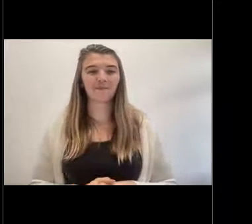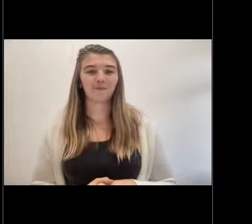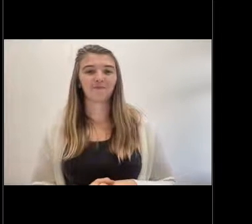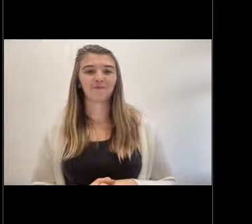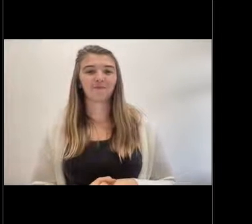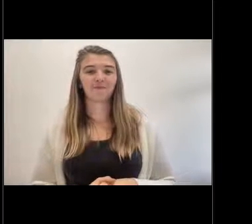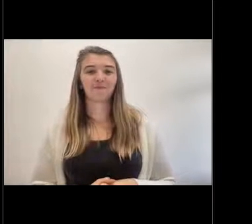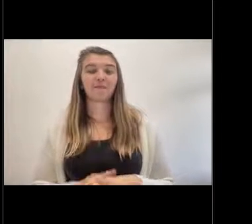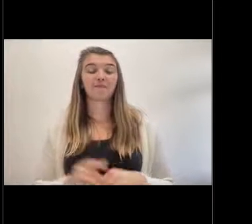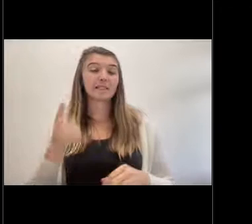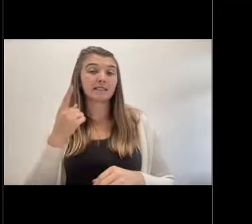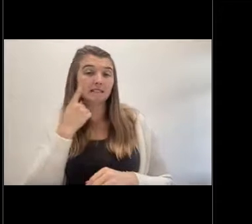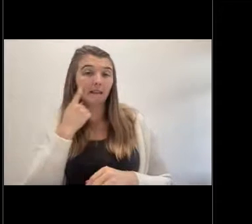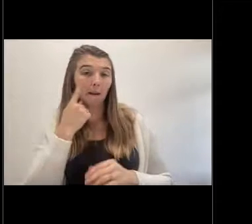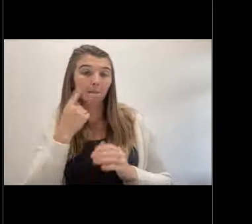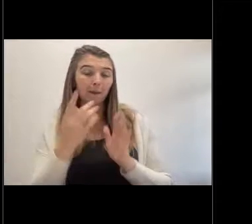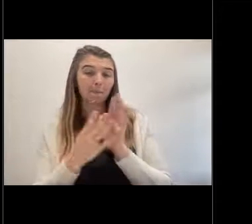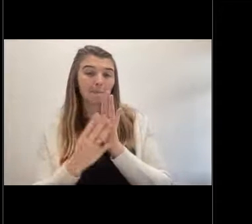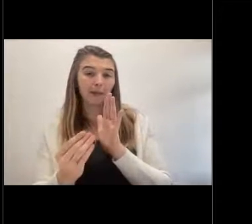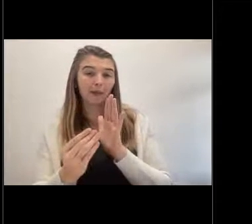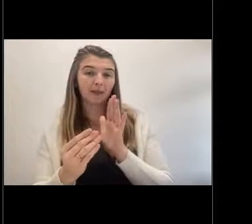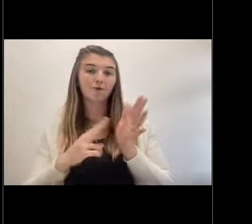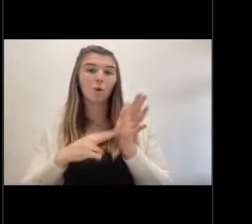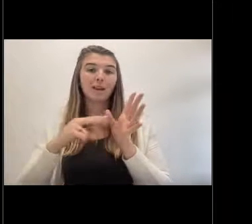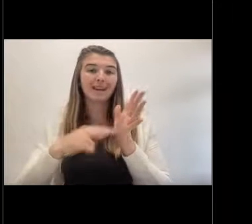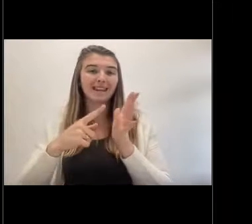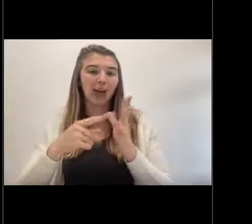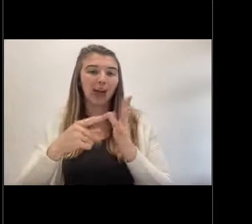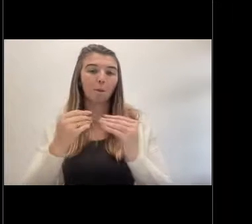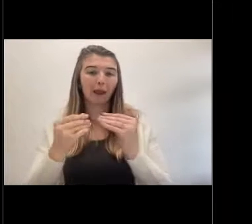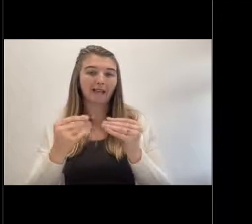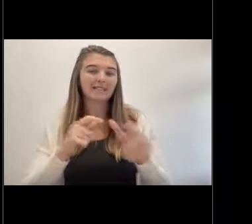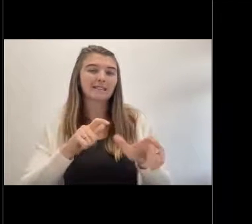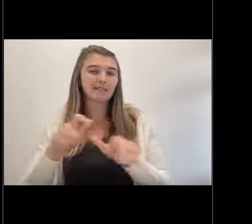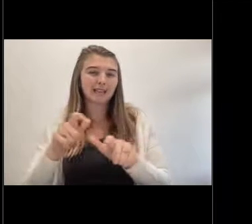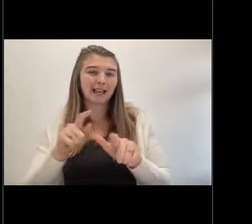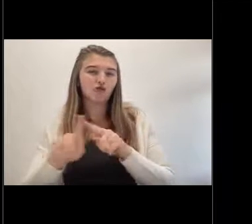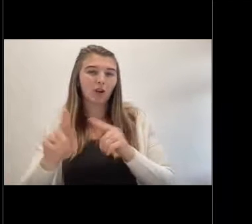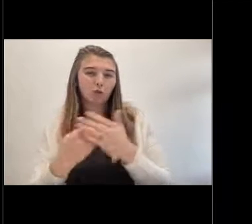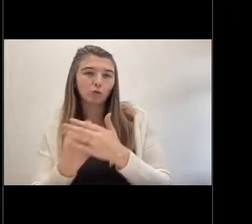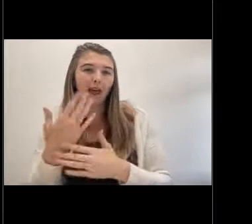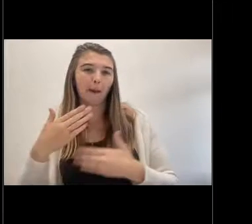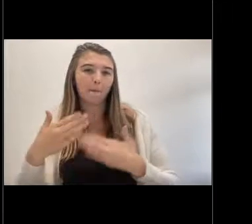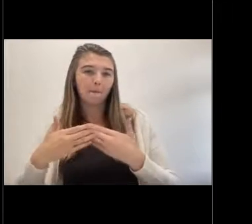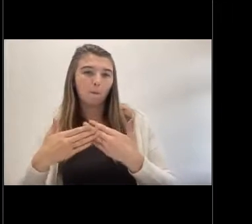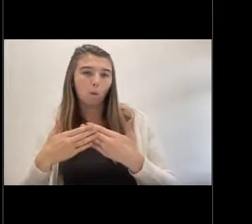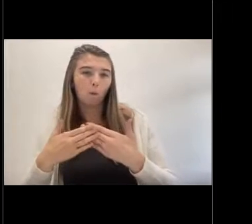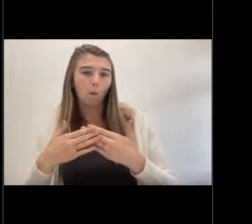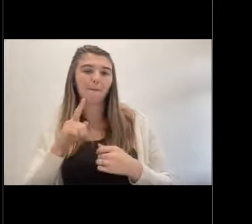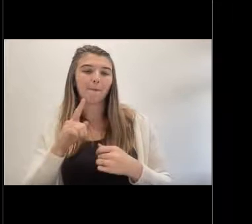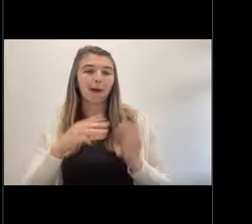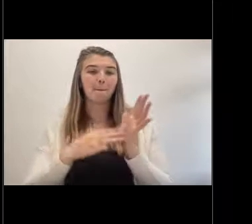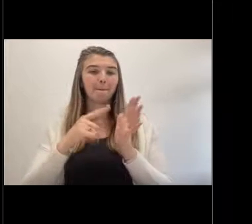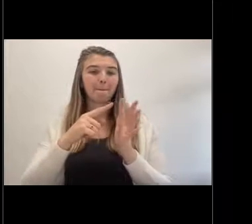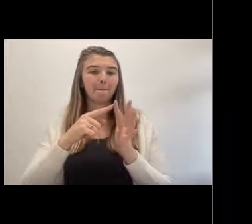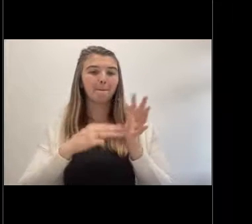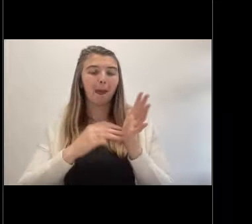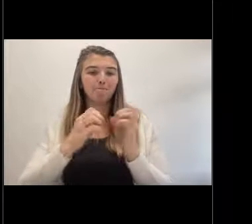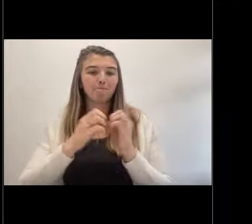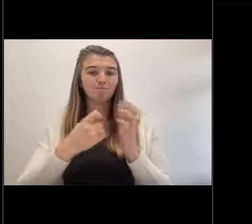Sampling methods for nanoplastics are still under development. Membranes with pore sizes down to 100 nanometers,